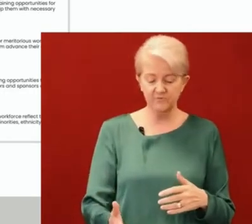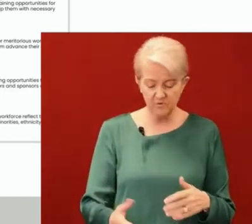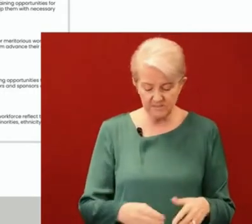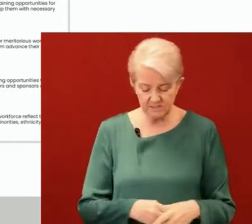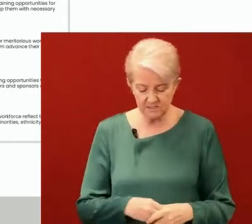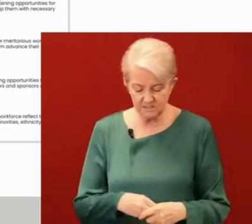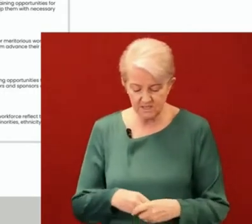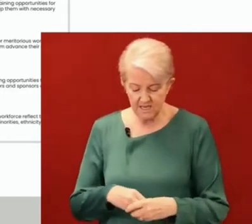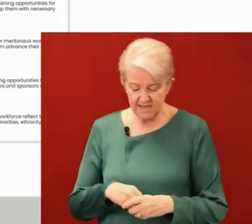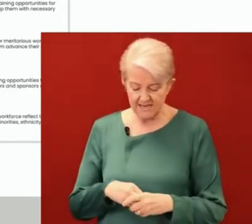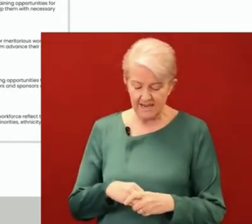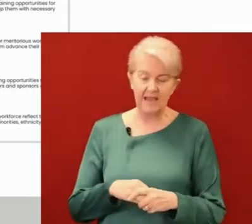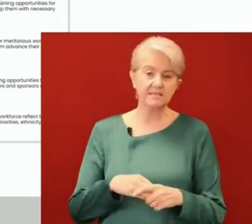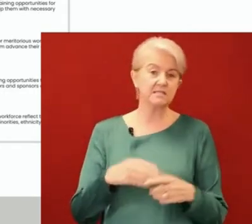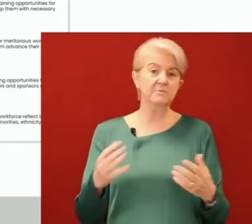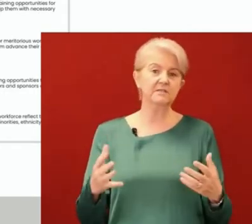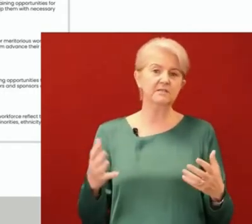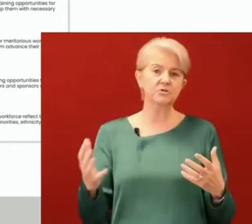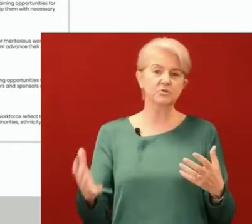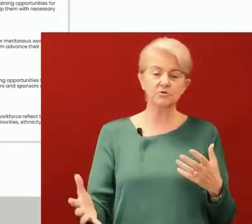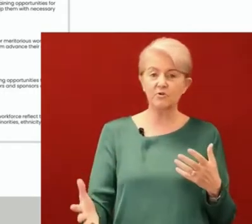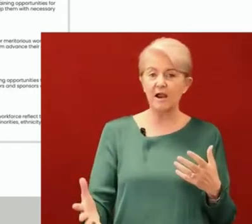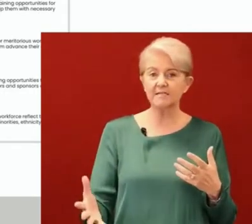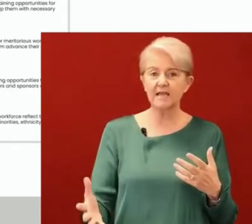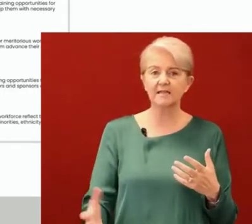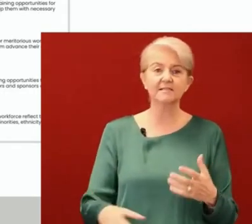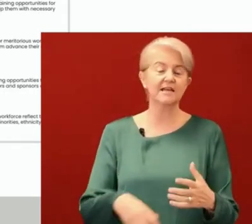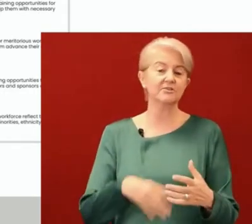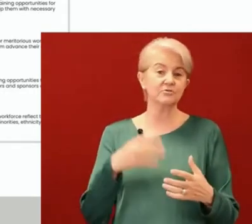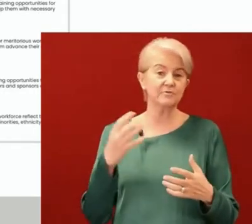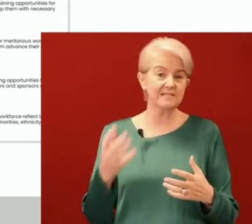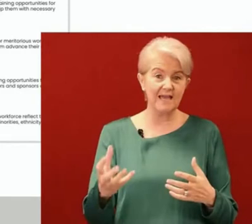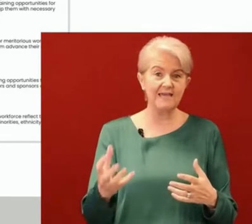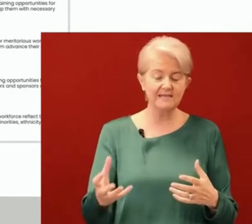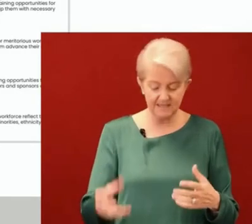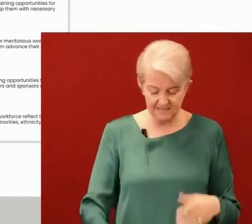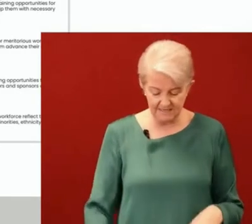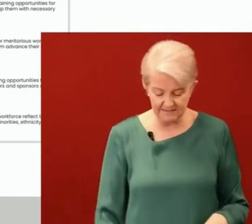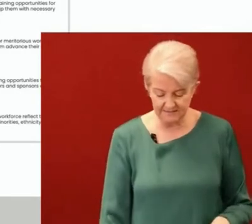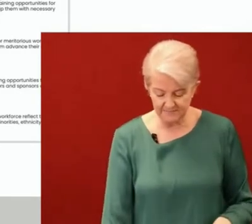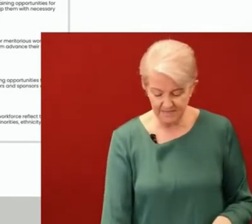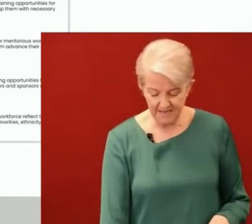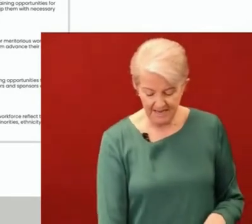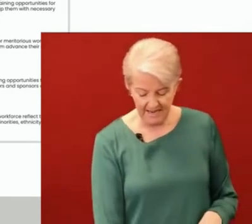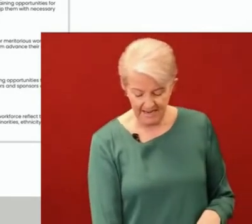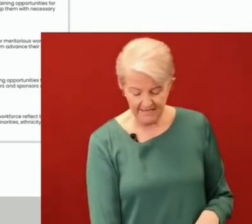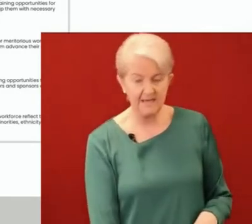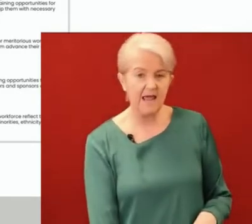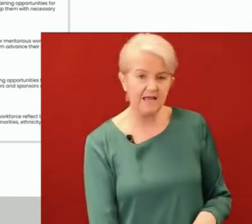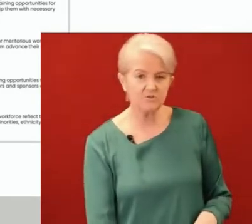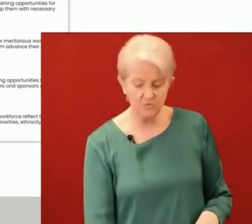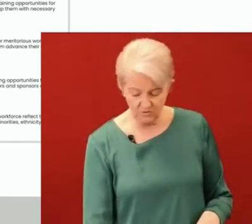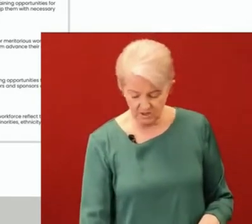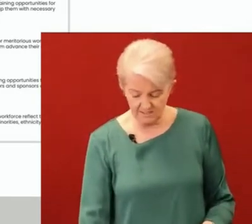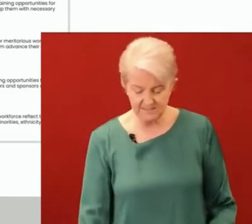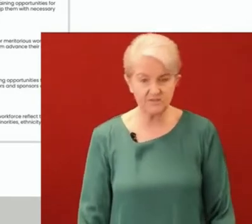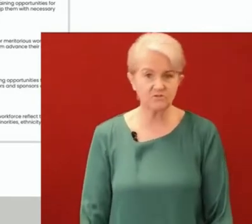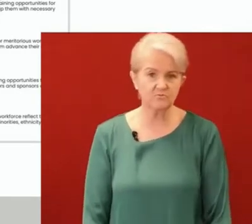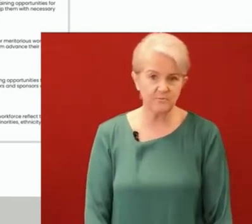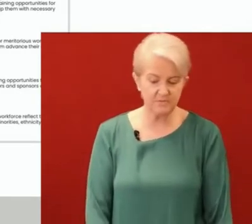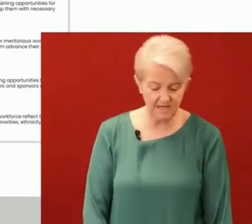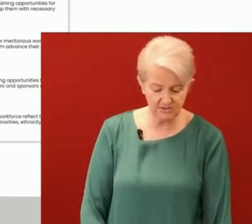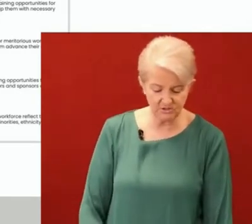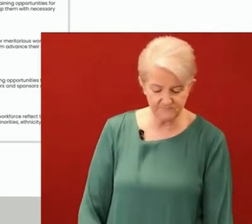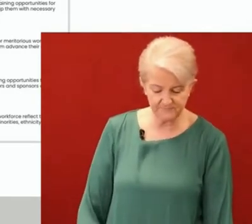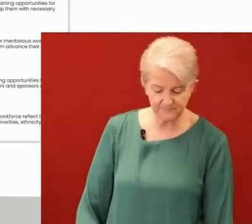organisational performance, enhanced ability to attract talent and to retain that talent, and enhanced